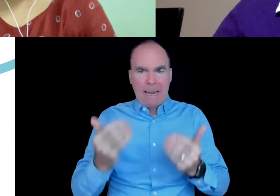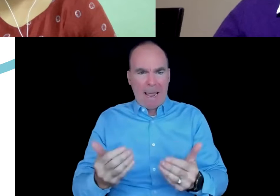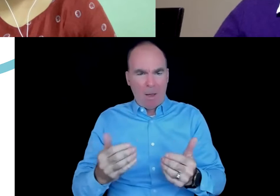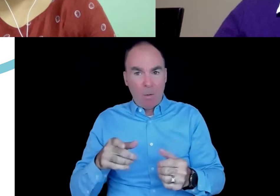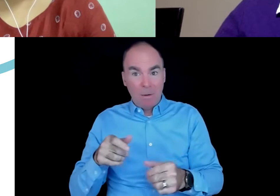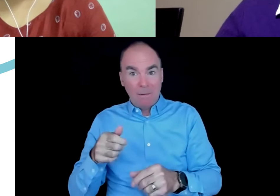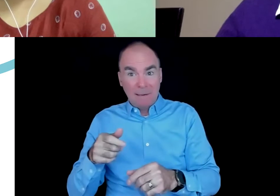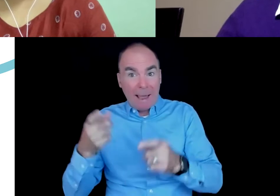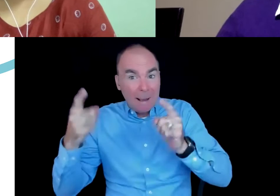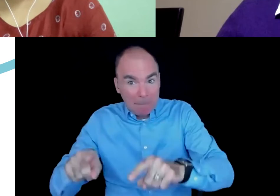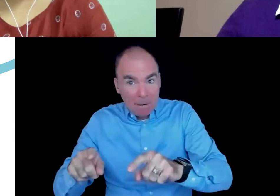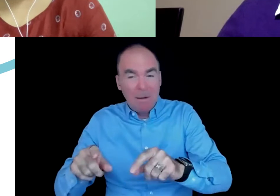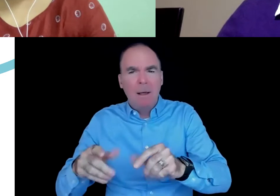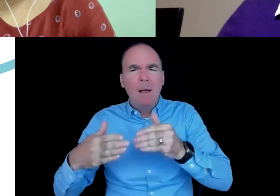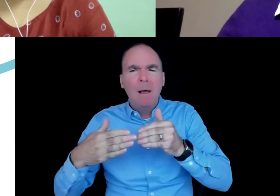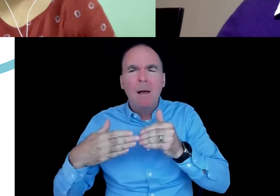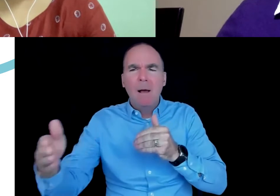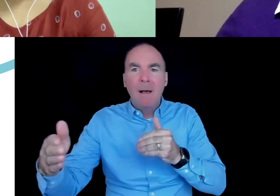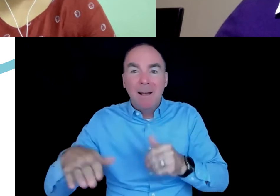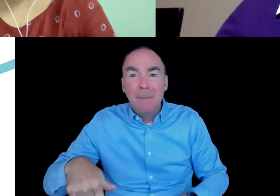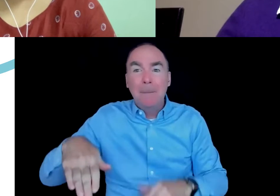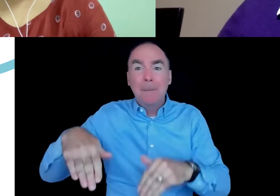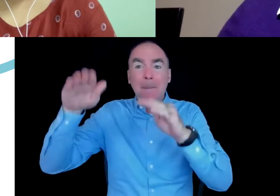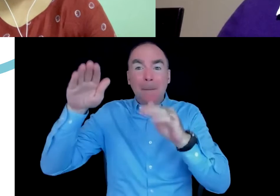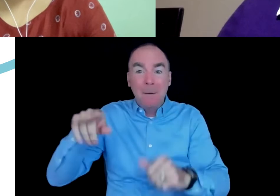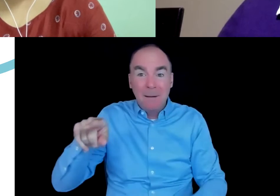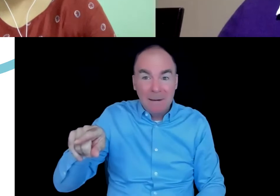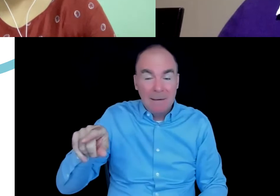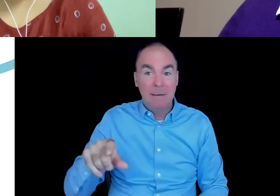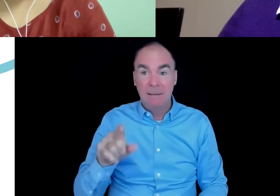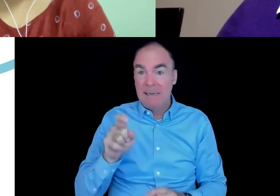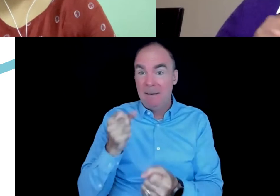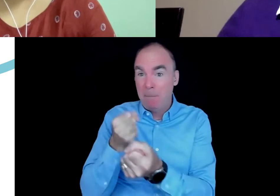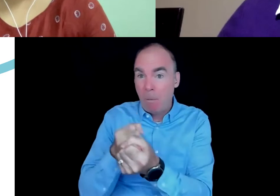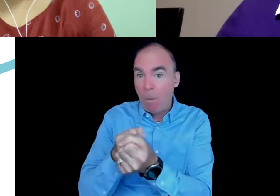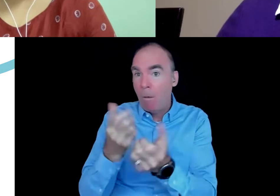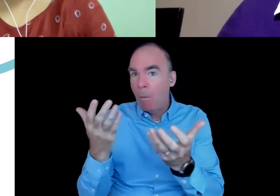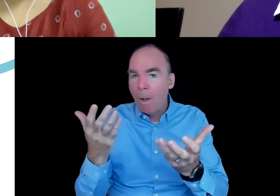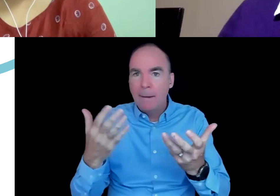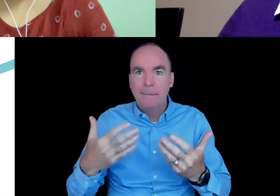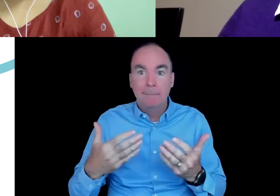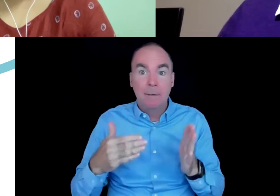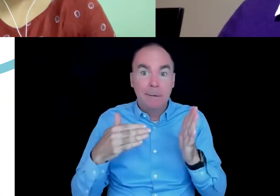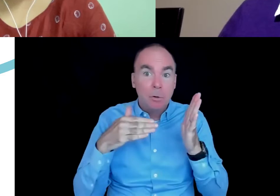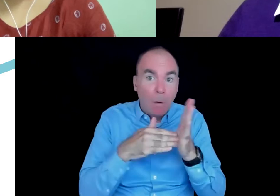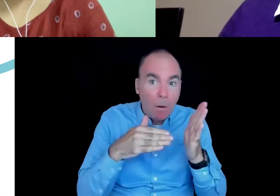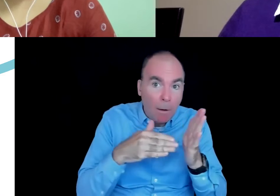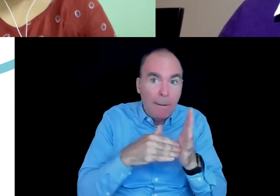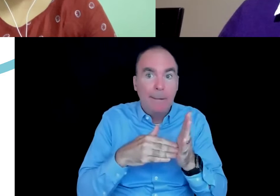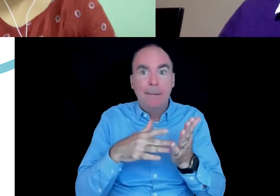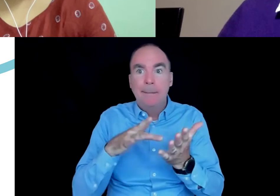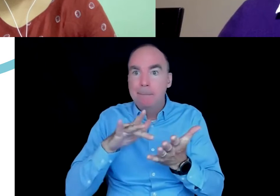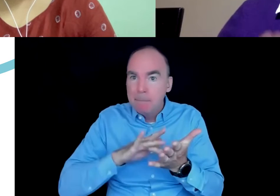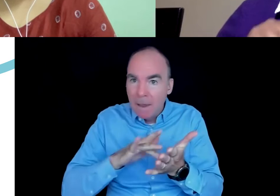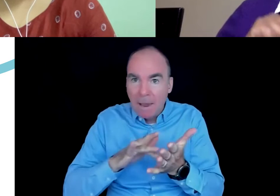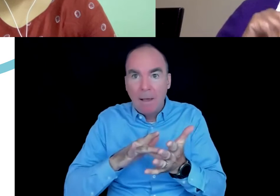need healthcare. And this healthcare is physical healthcare, okay, to treat any injury they may have had,